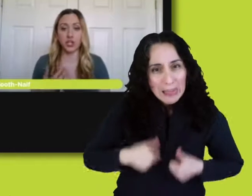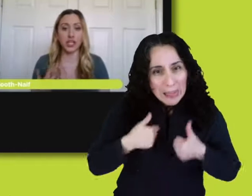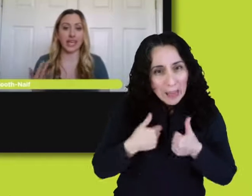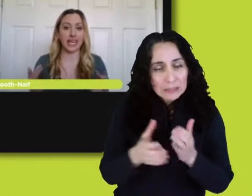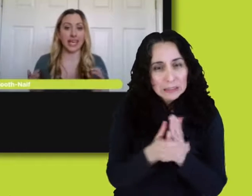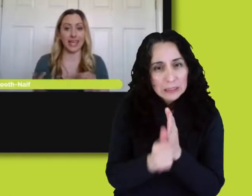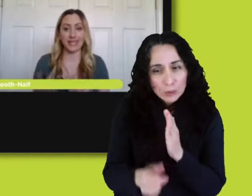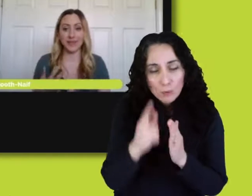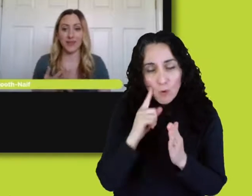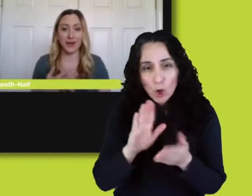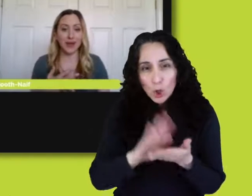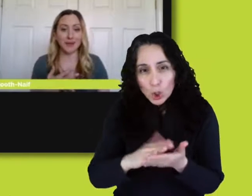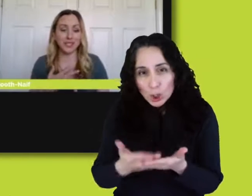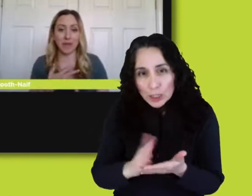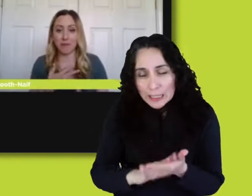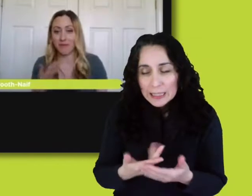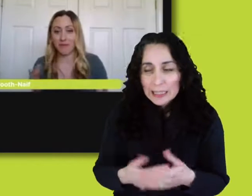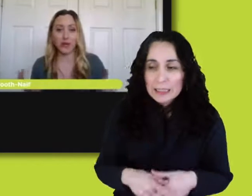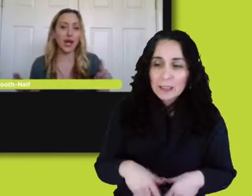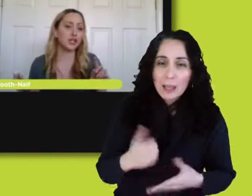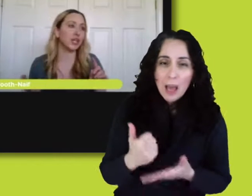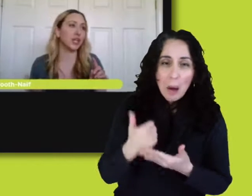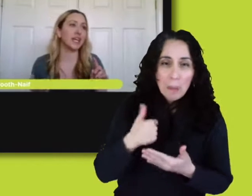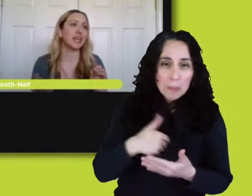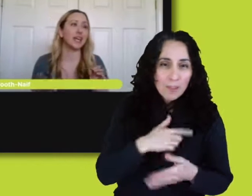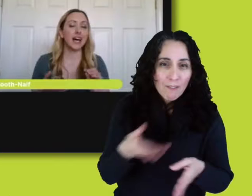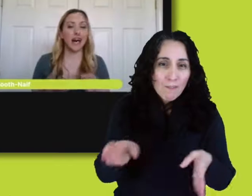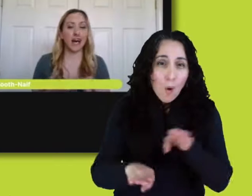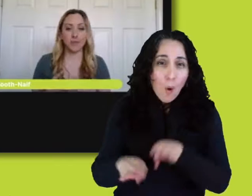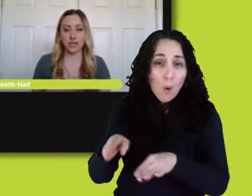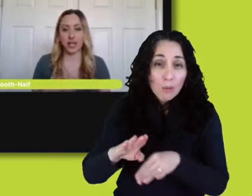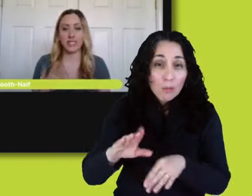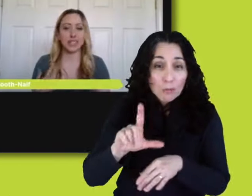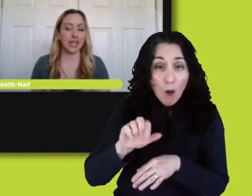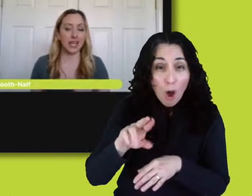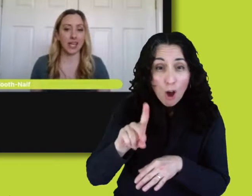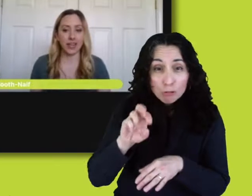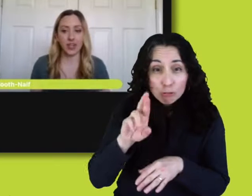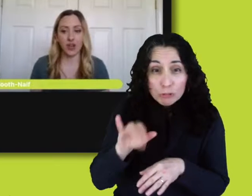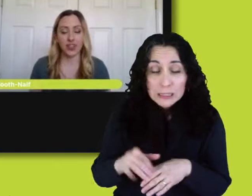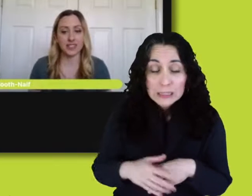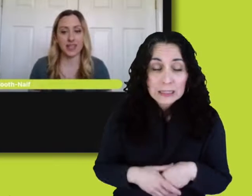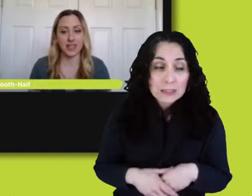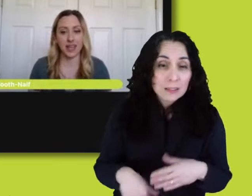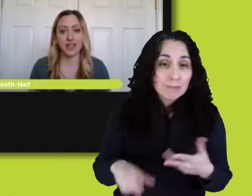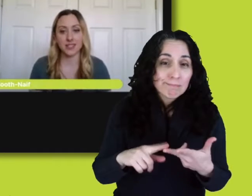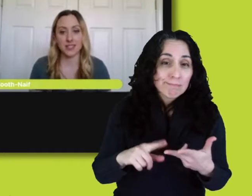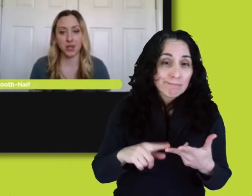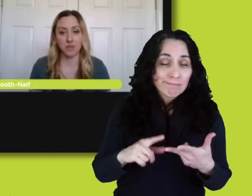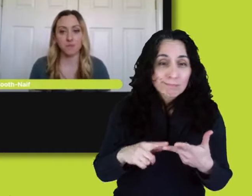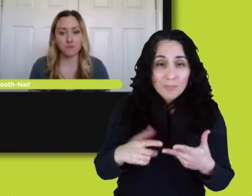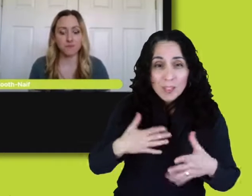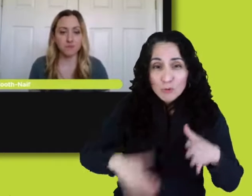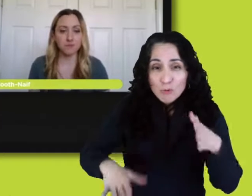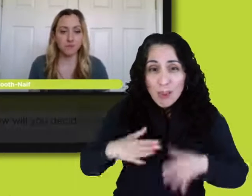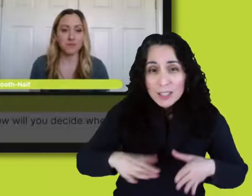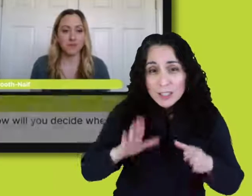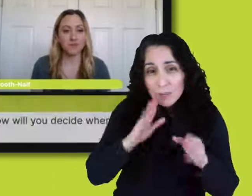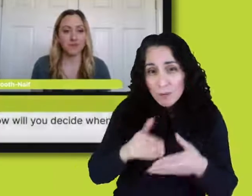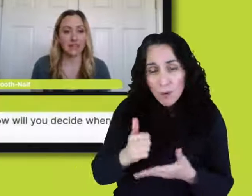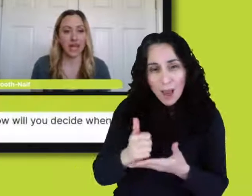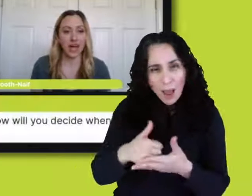of, cooking and, she's helping me fold laundry and dressing and, things like that. So